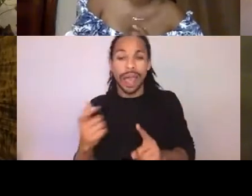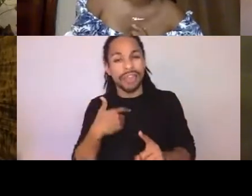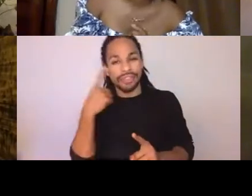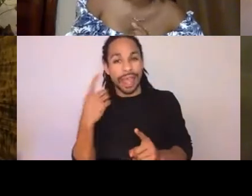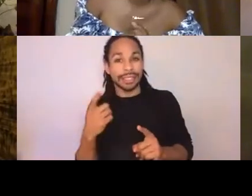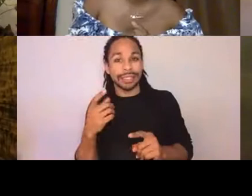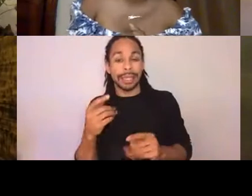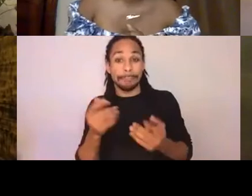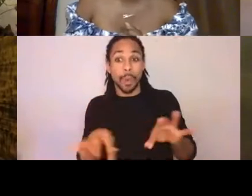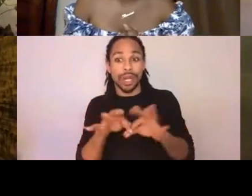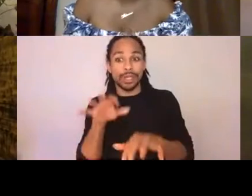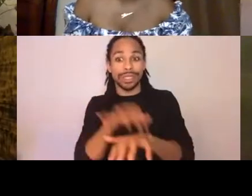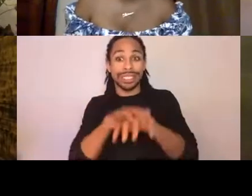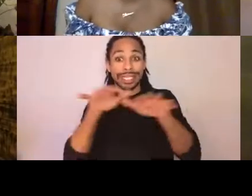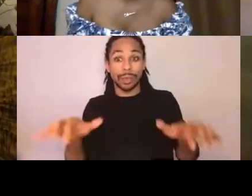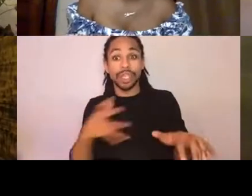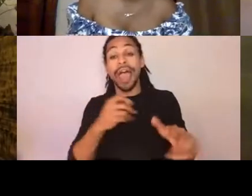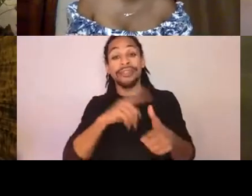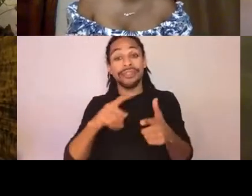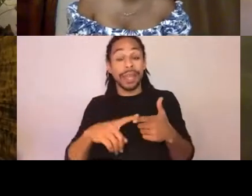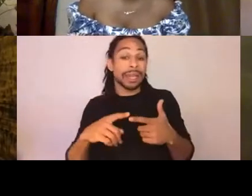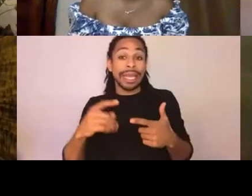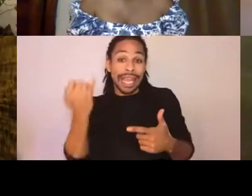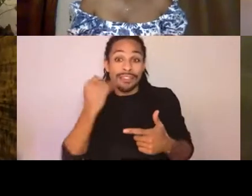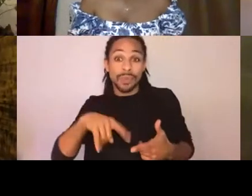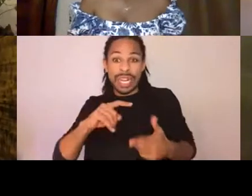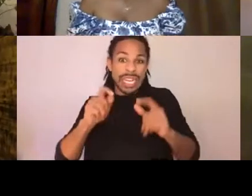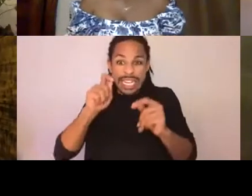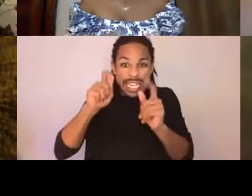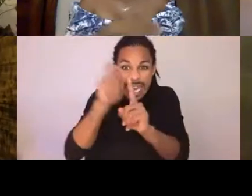our language way out of being able to